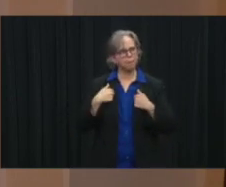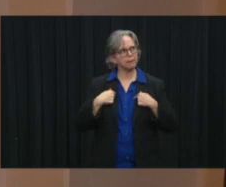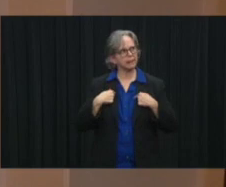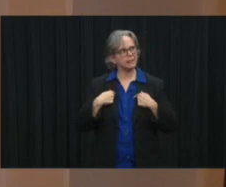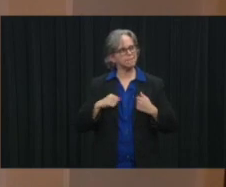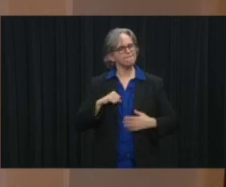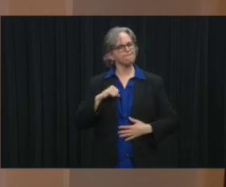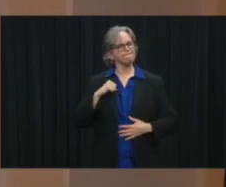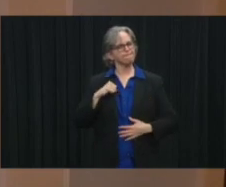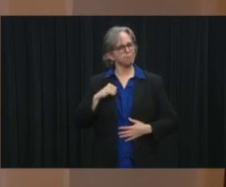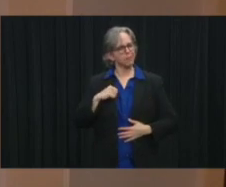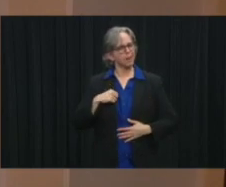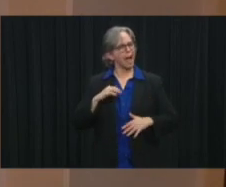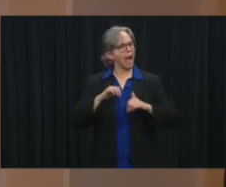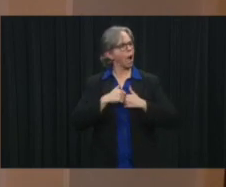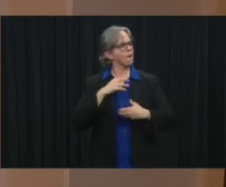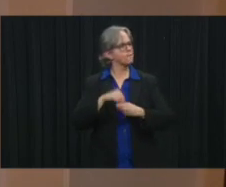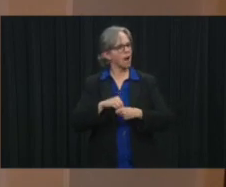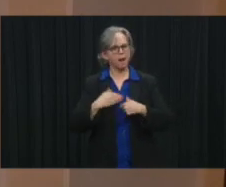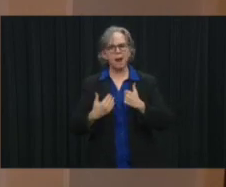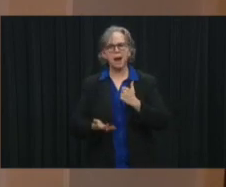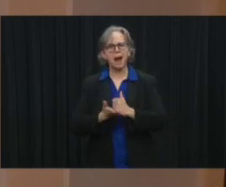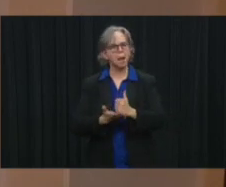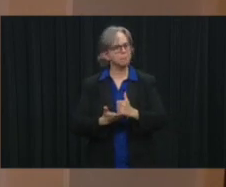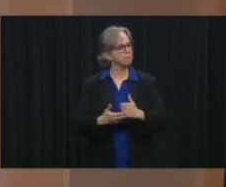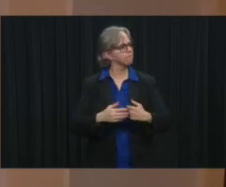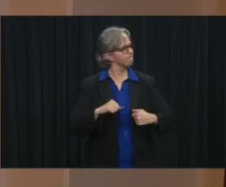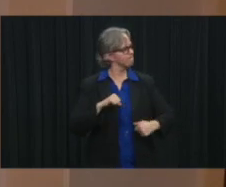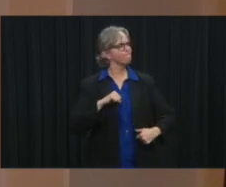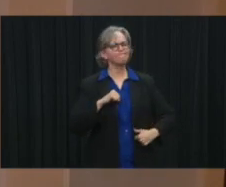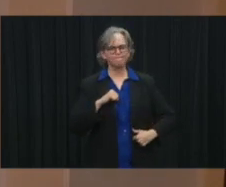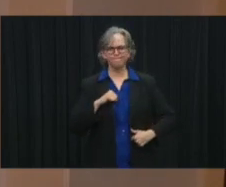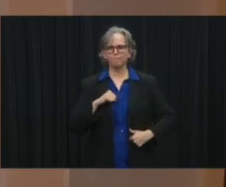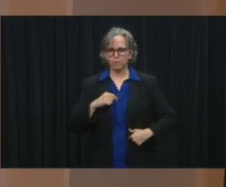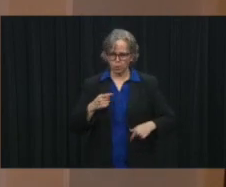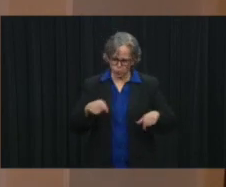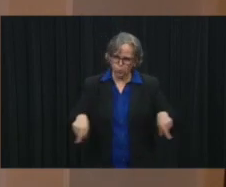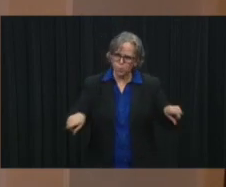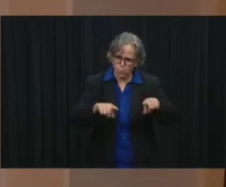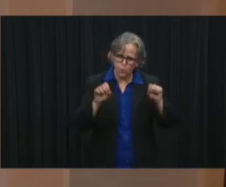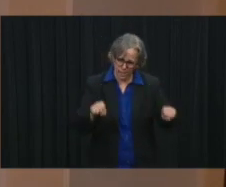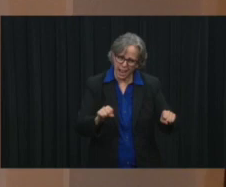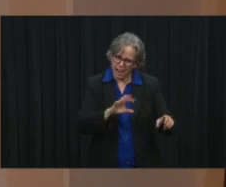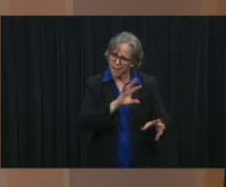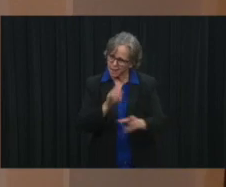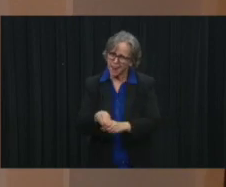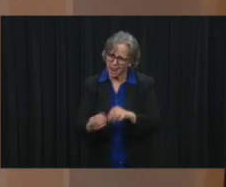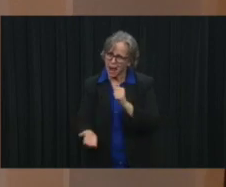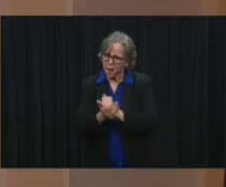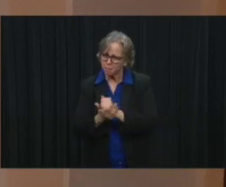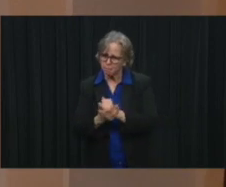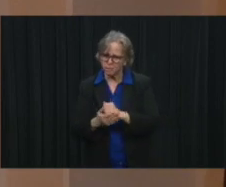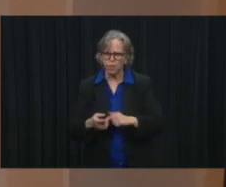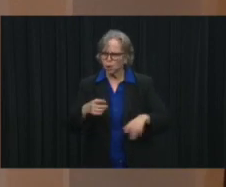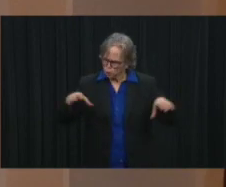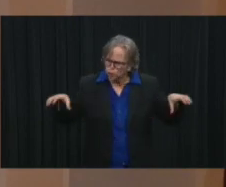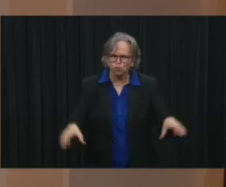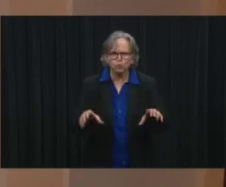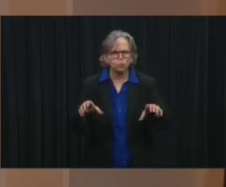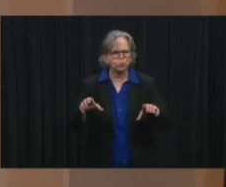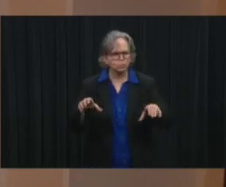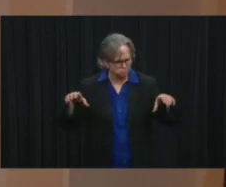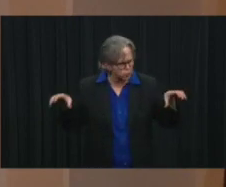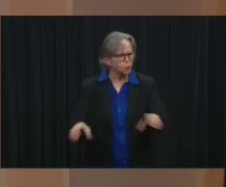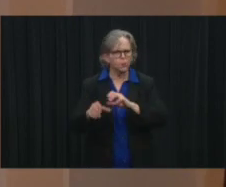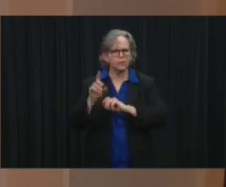our part to get this done. And if you're in a position to help be part of the essential supply chain, please do it. We thank you for all the